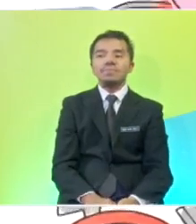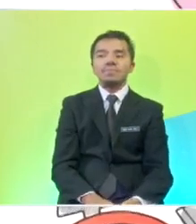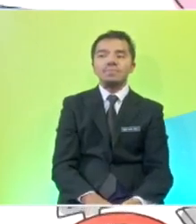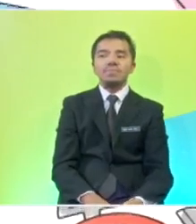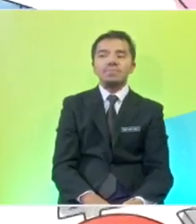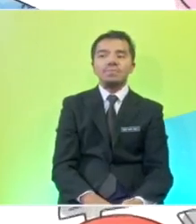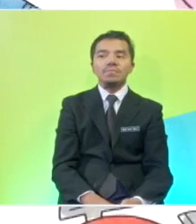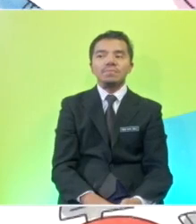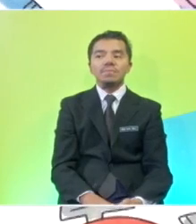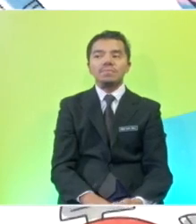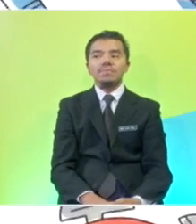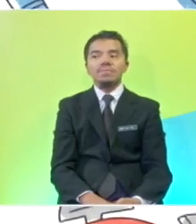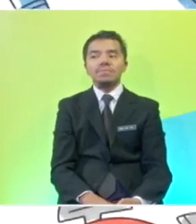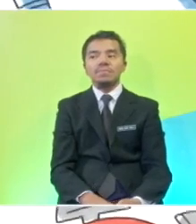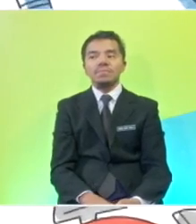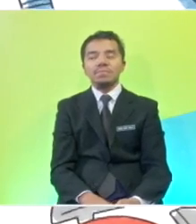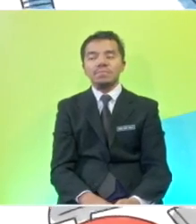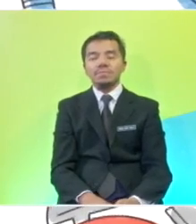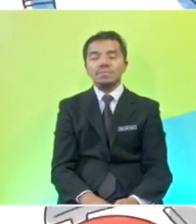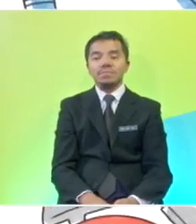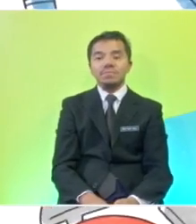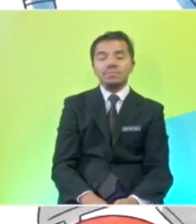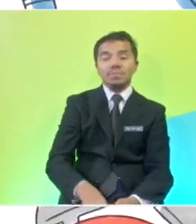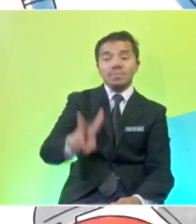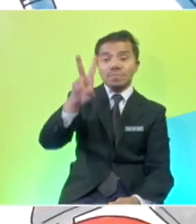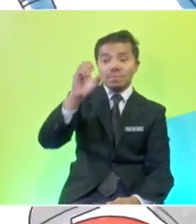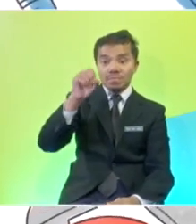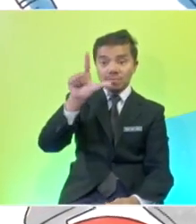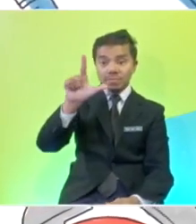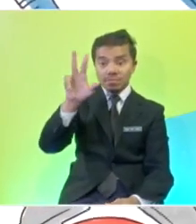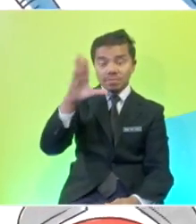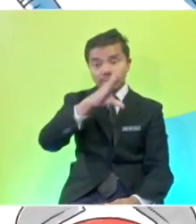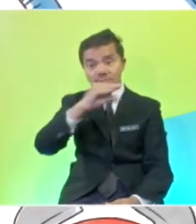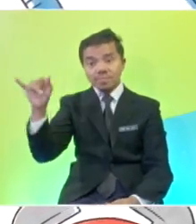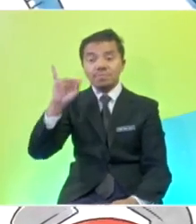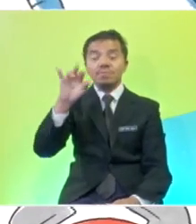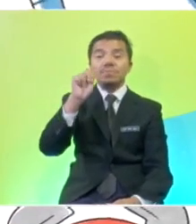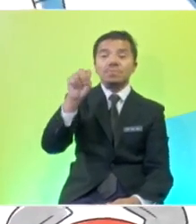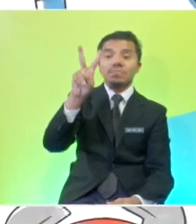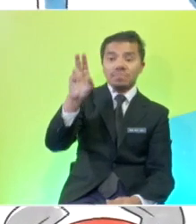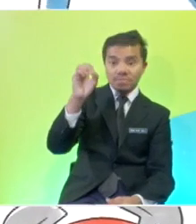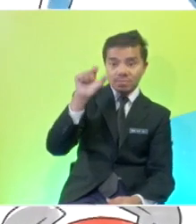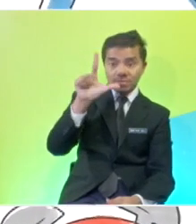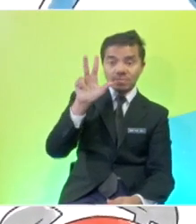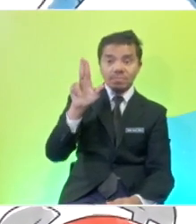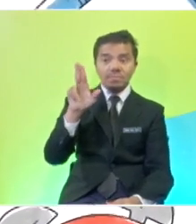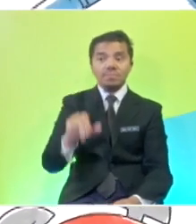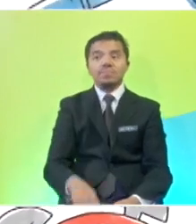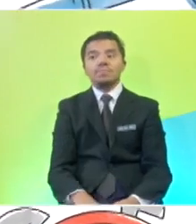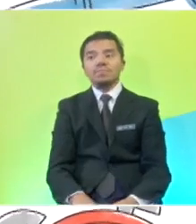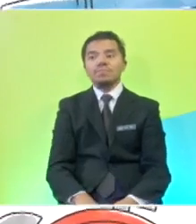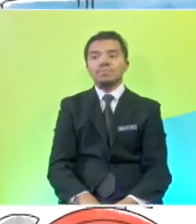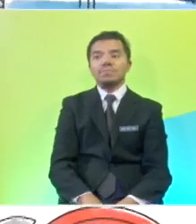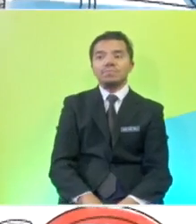me an example of a voluntary action and an involuntary action? Voluntary action, eating.